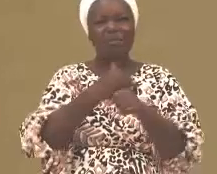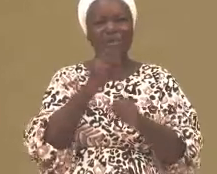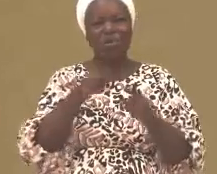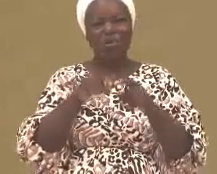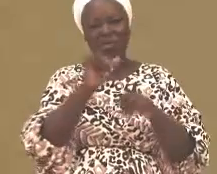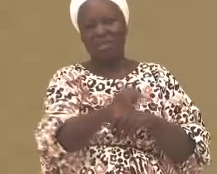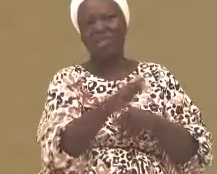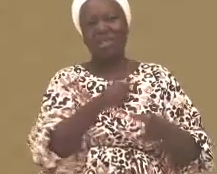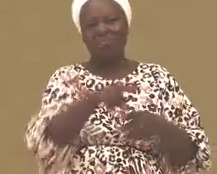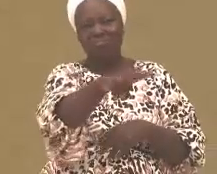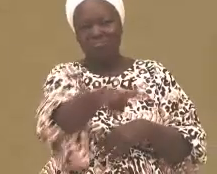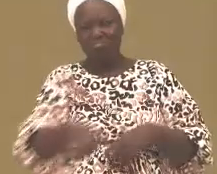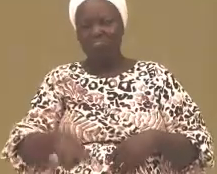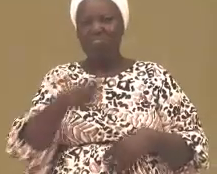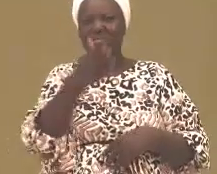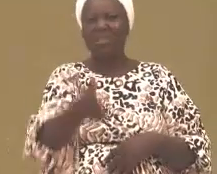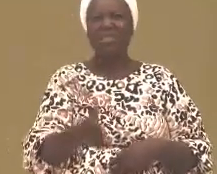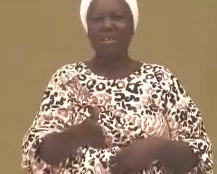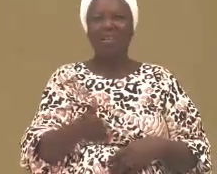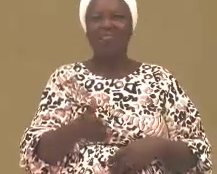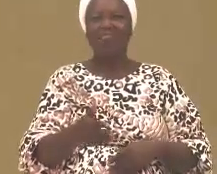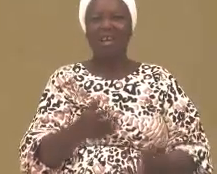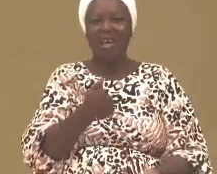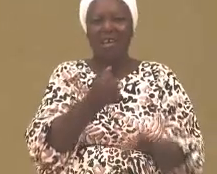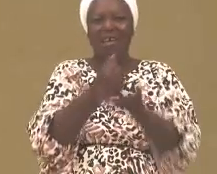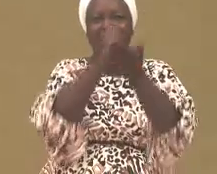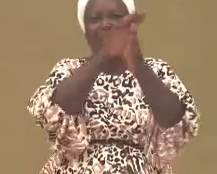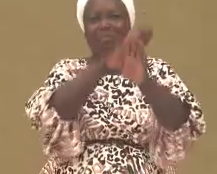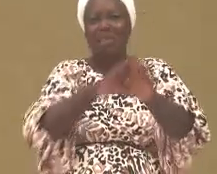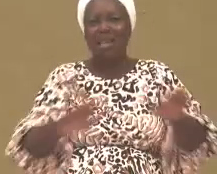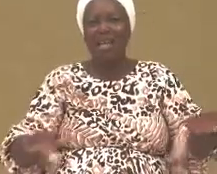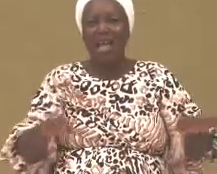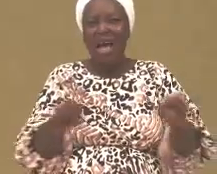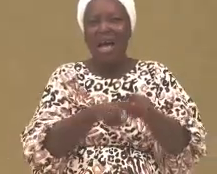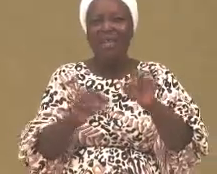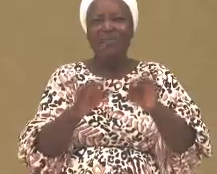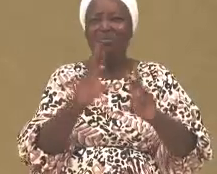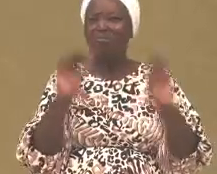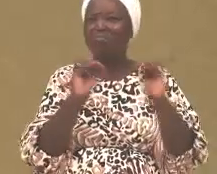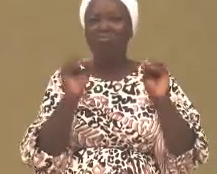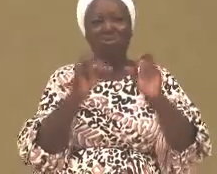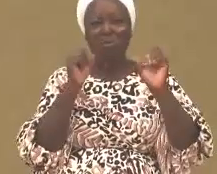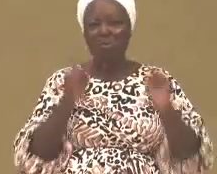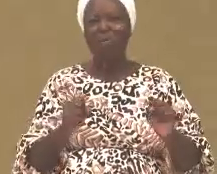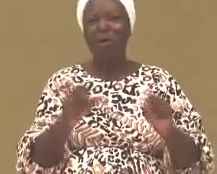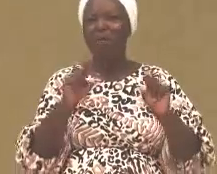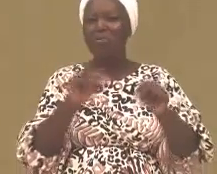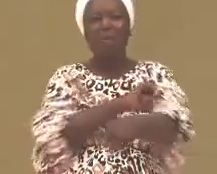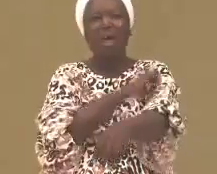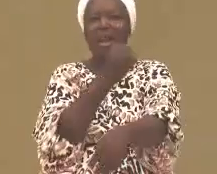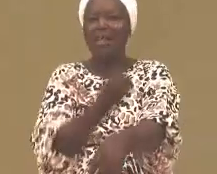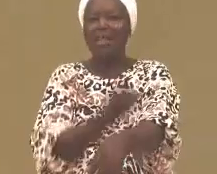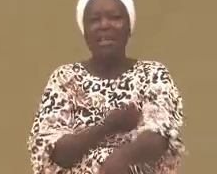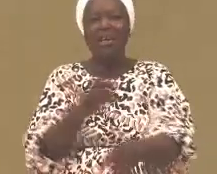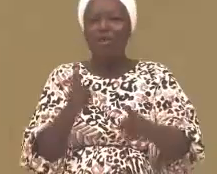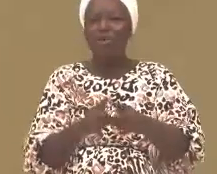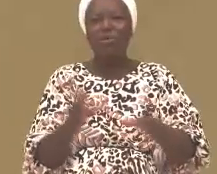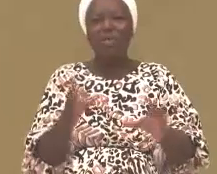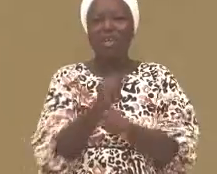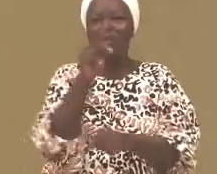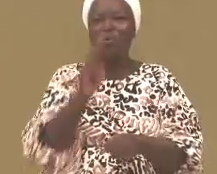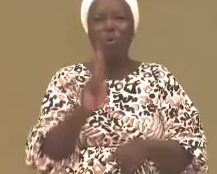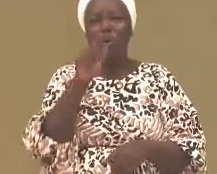lie down there, helpless as if there is no power, there is no energy to get you up,